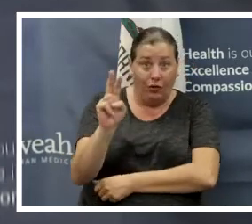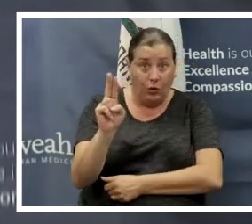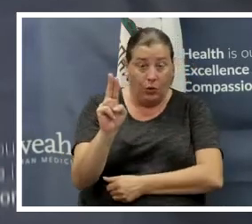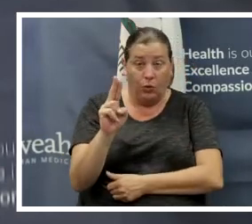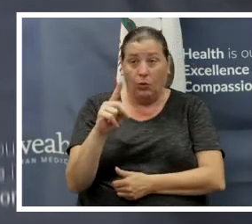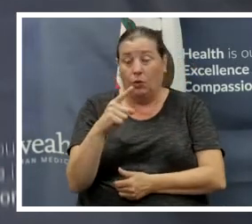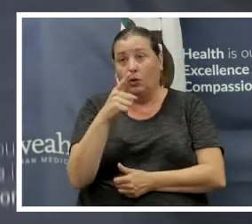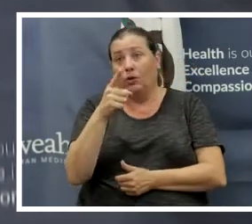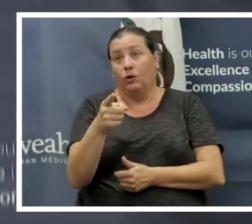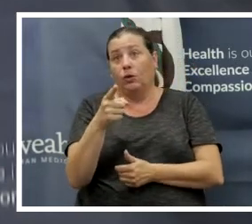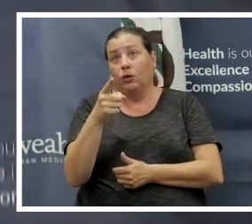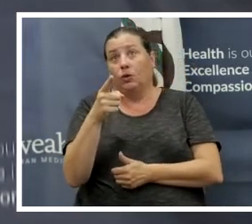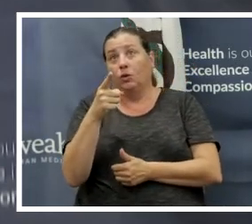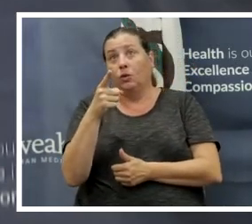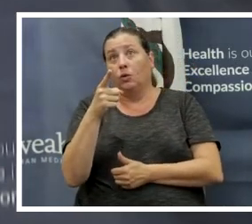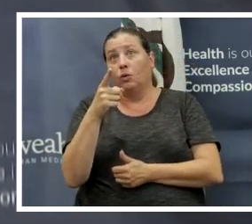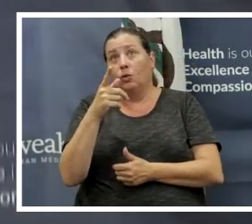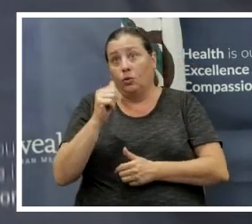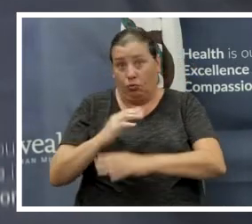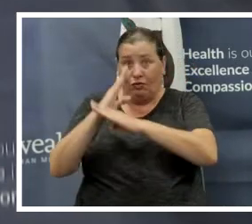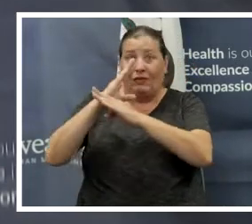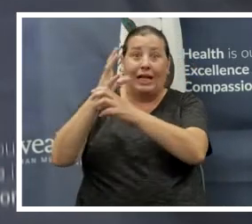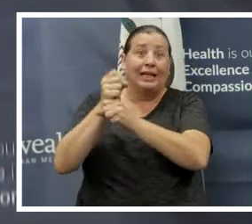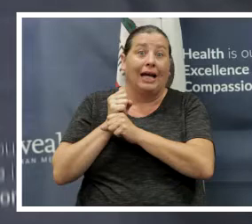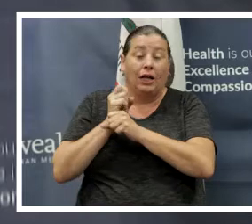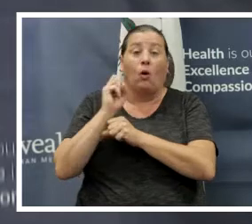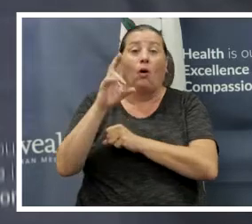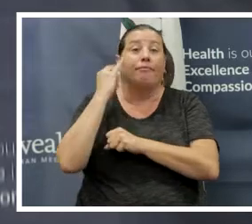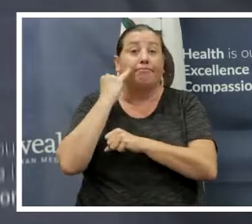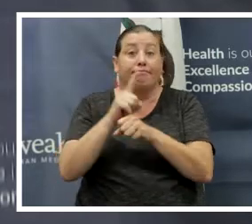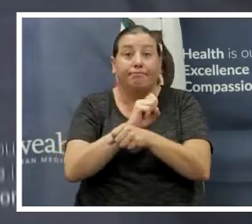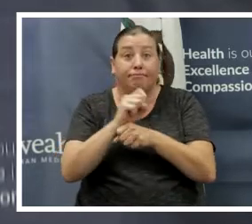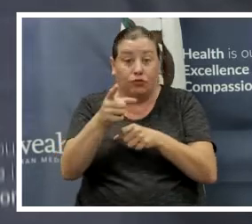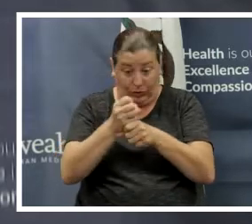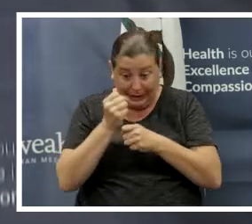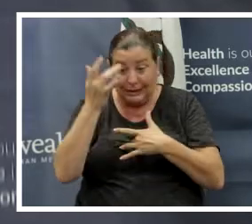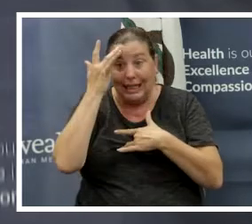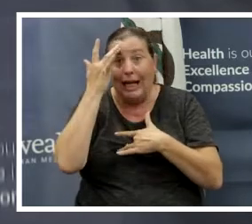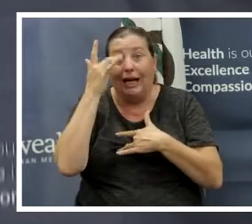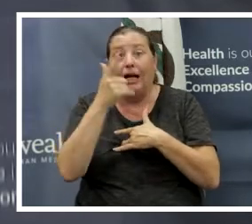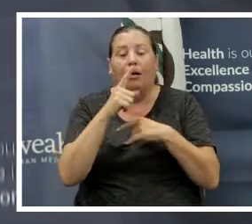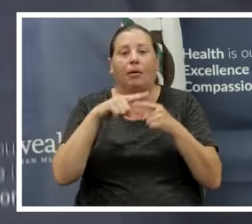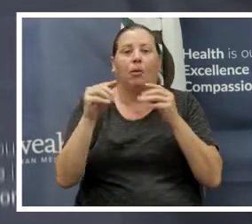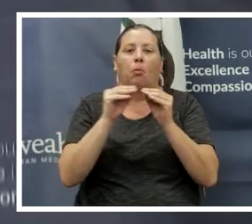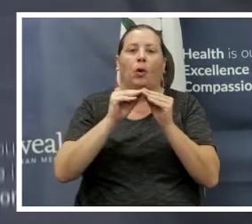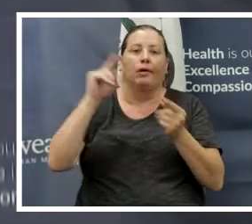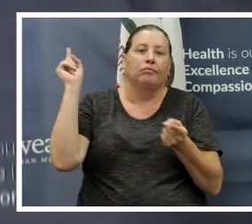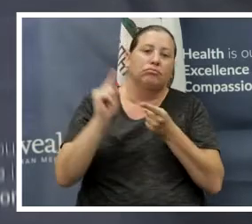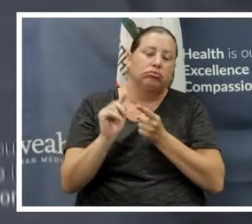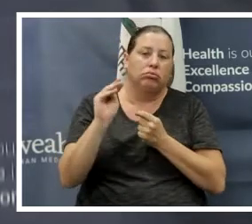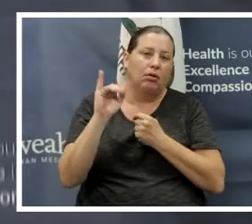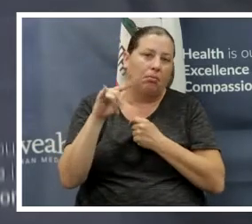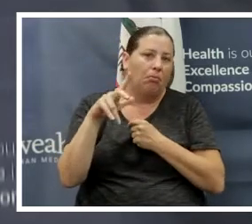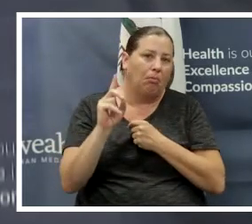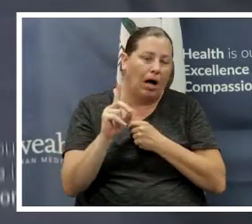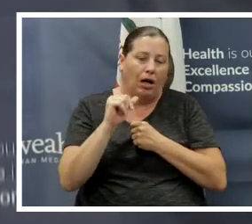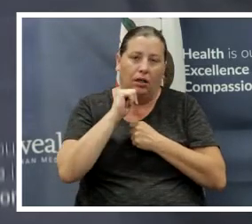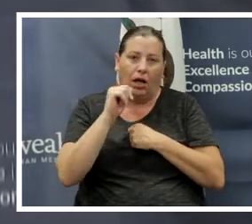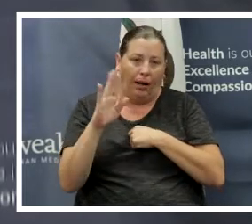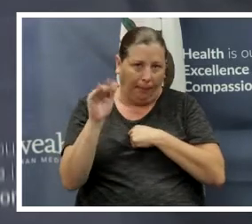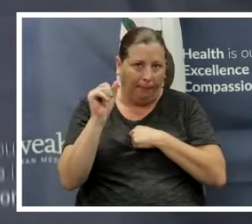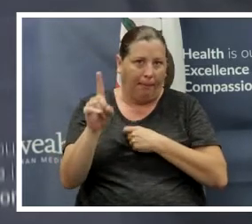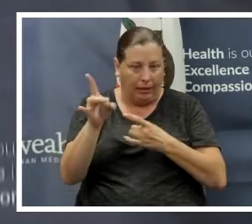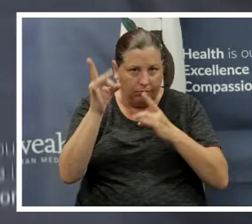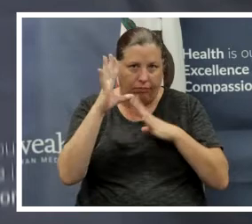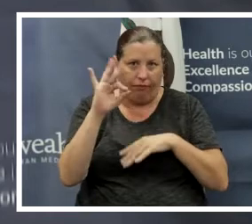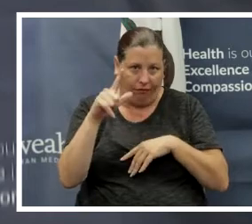contract it, it can make your symptoms and your reaction to it much more mild. So it just underscores the importance of